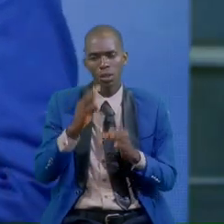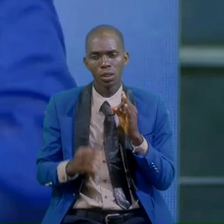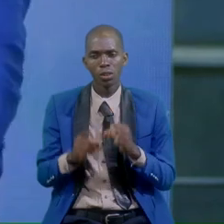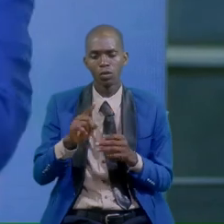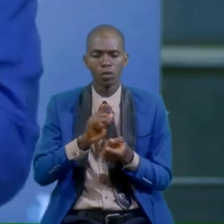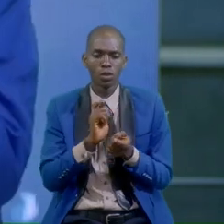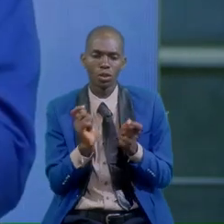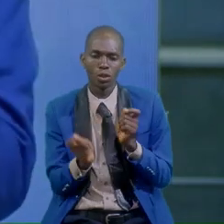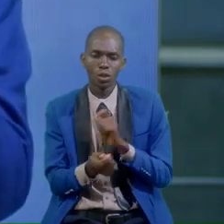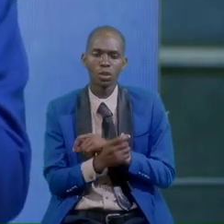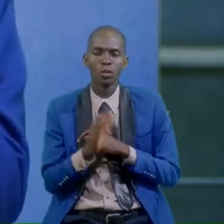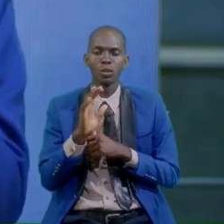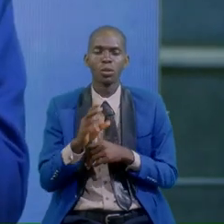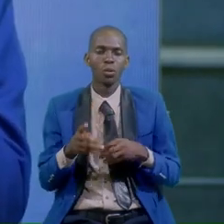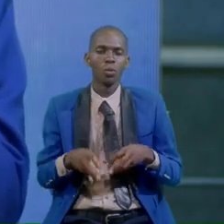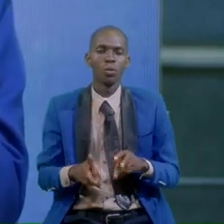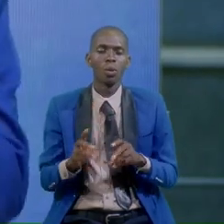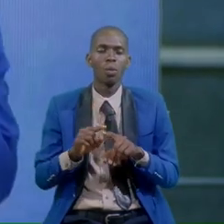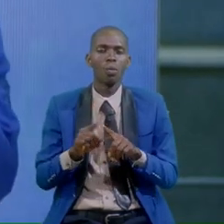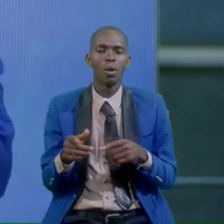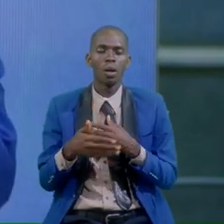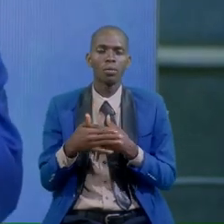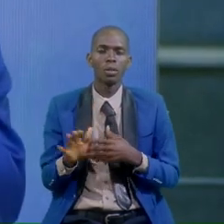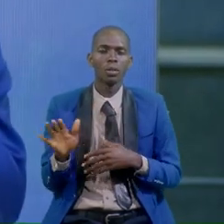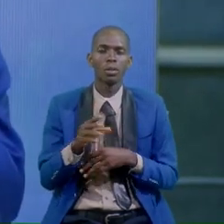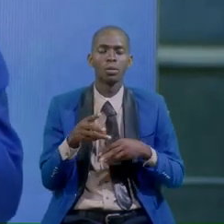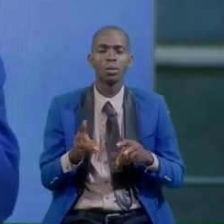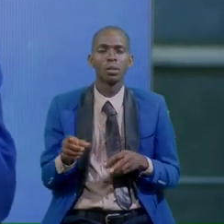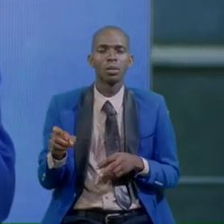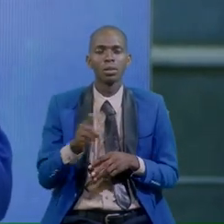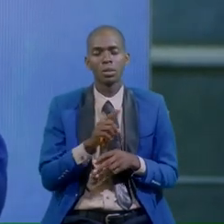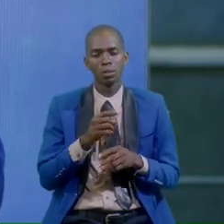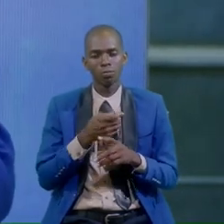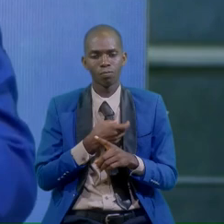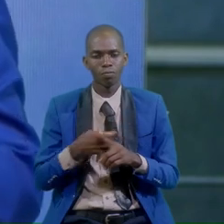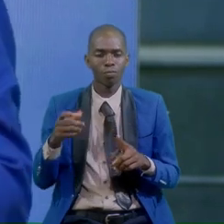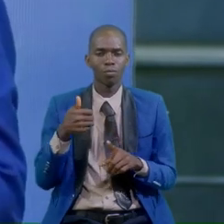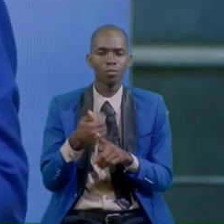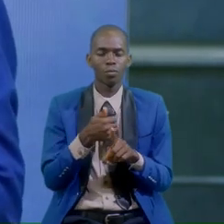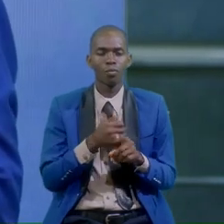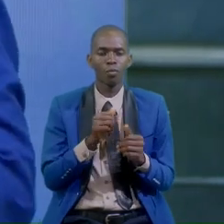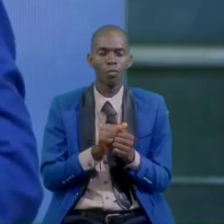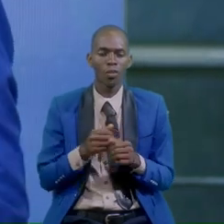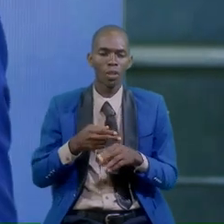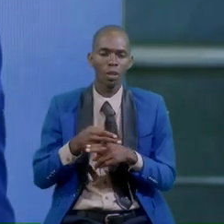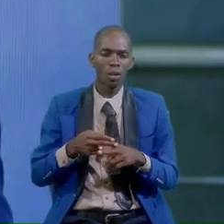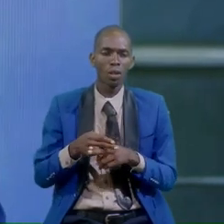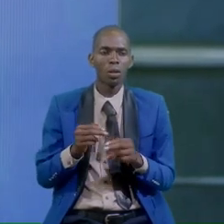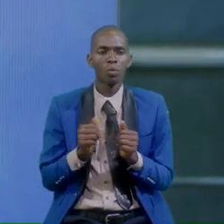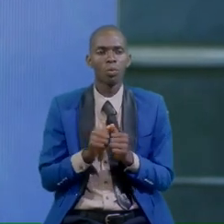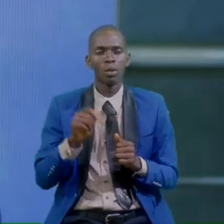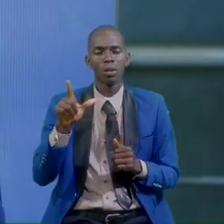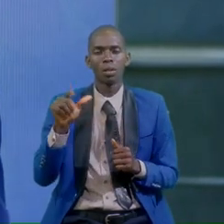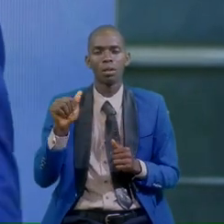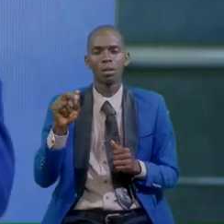method? But after their manner, they caught themselves with knives and with lancets